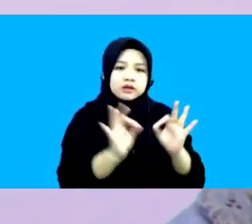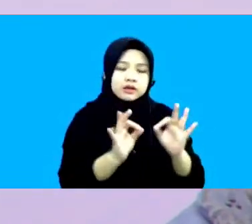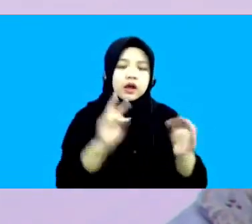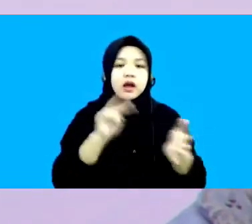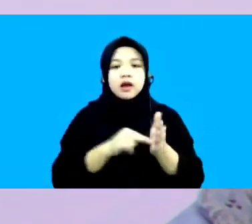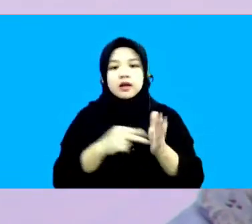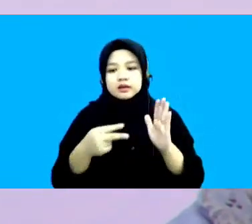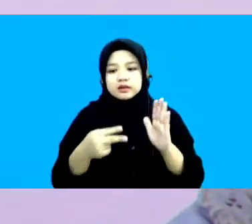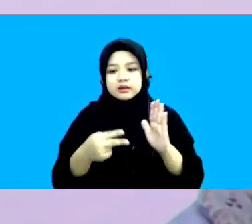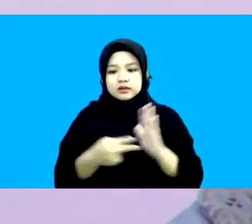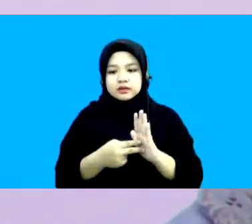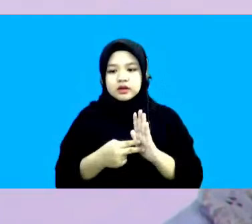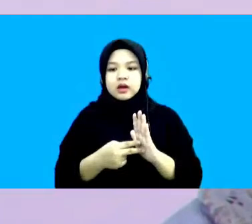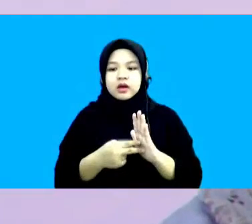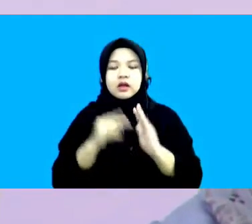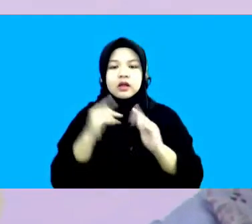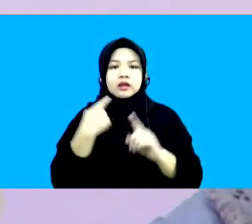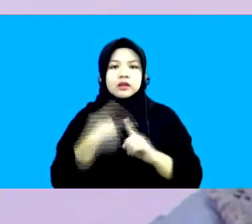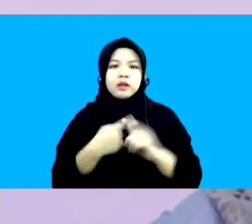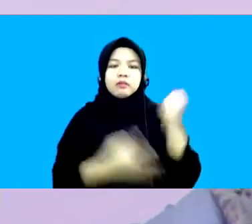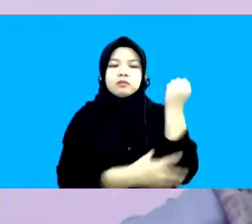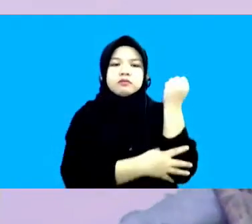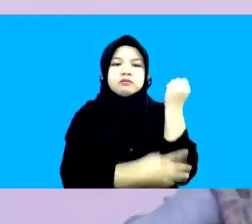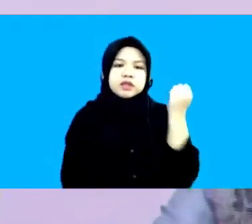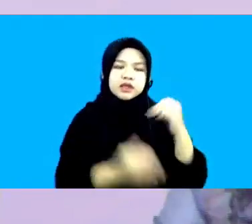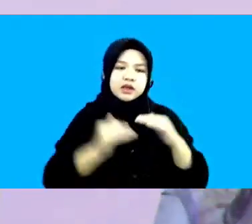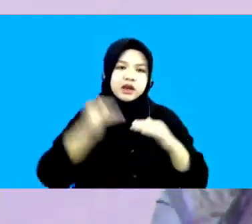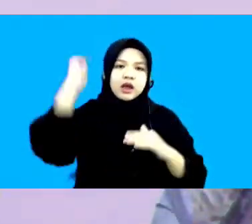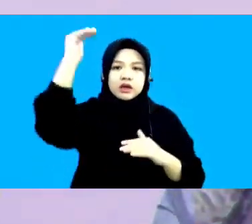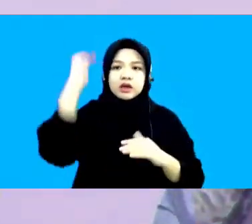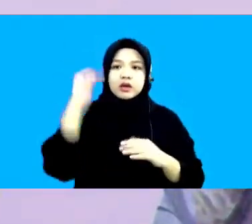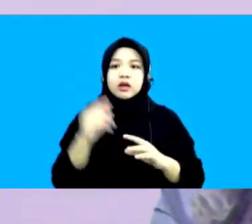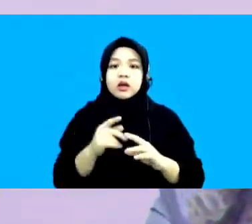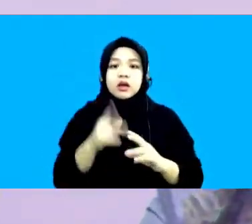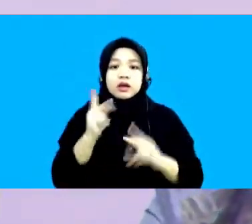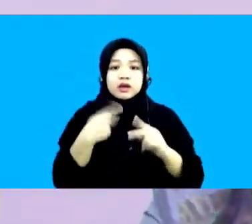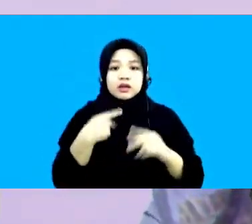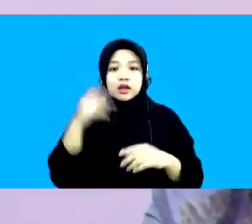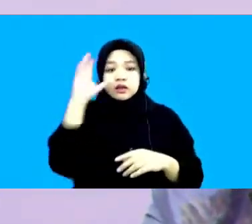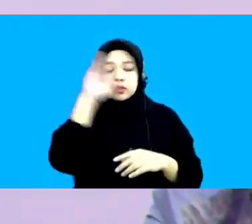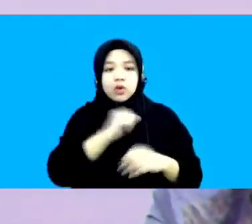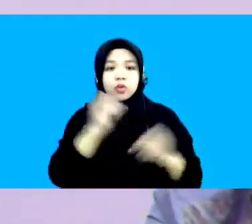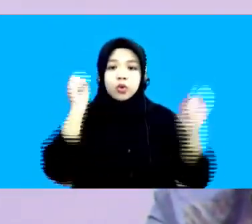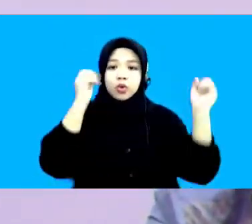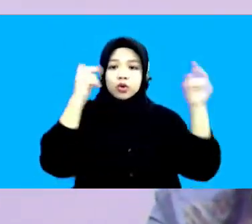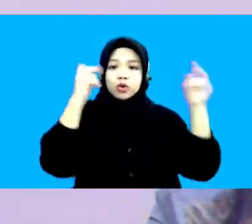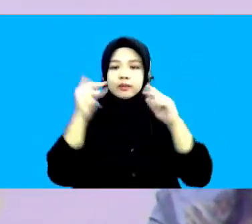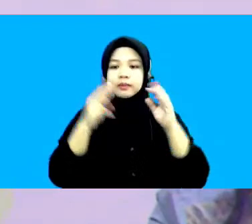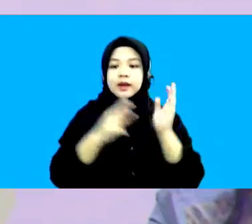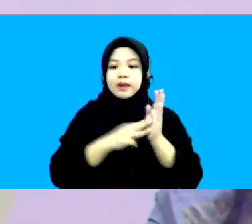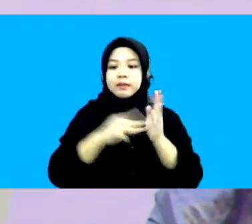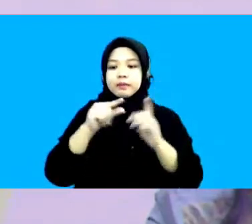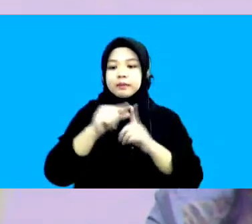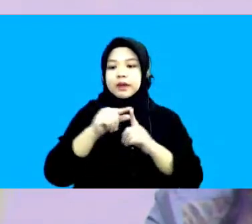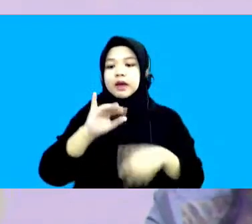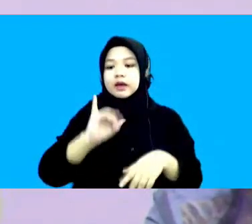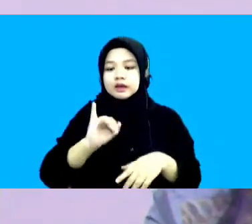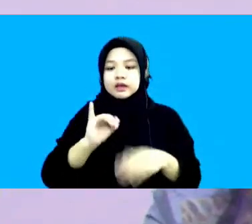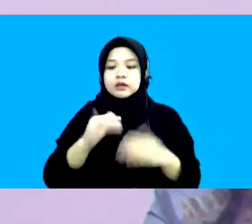I hope, okay, it's good. Okay, first of all, I'd like to